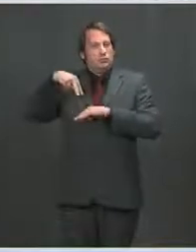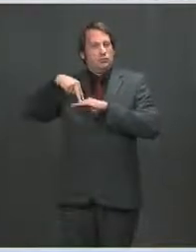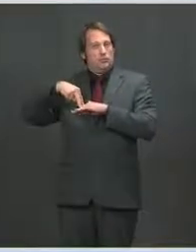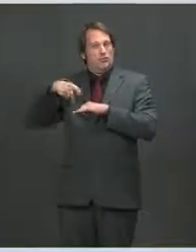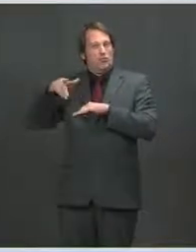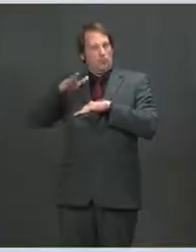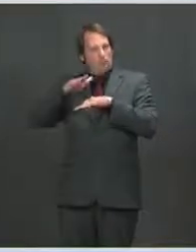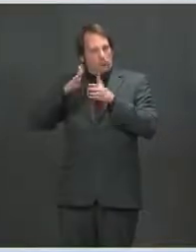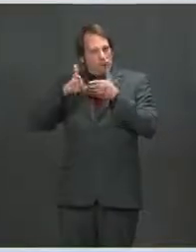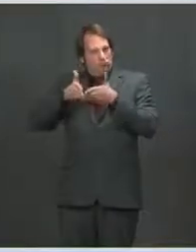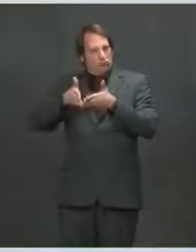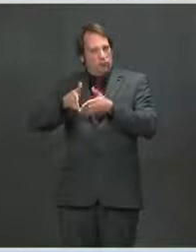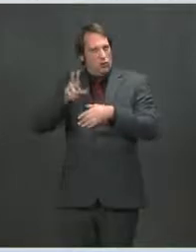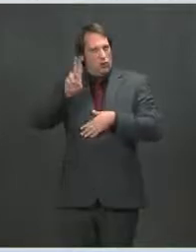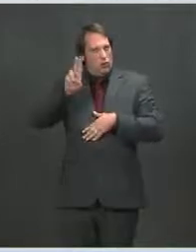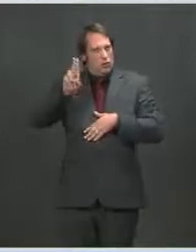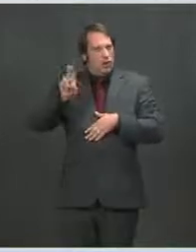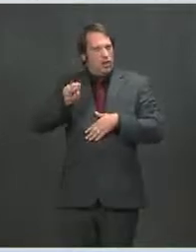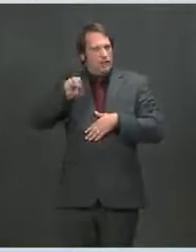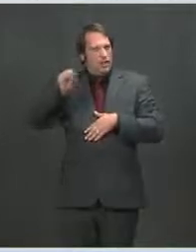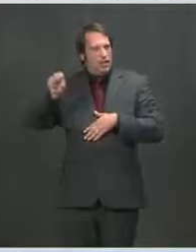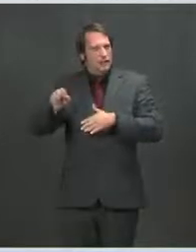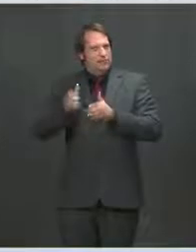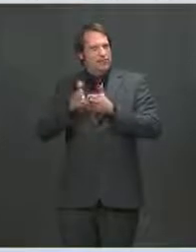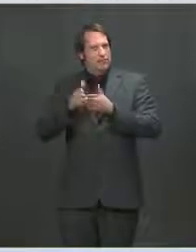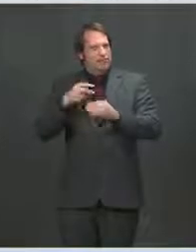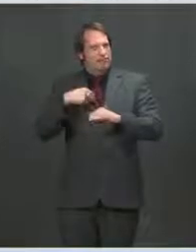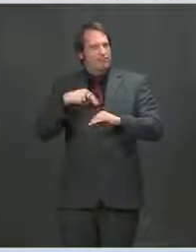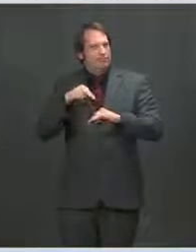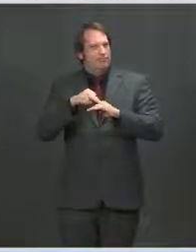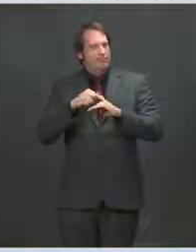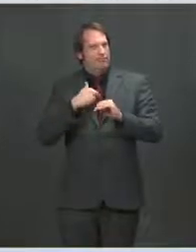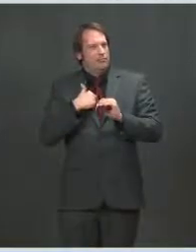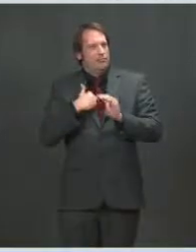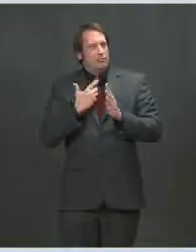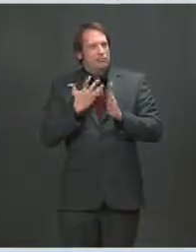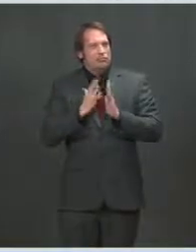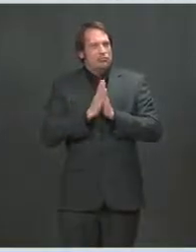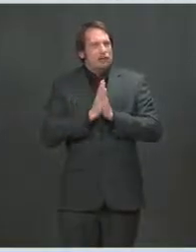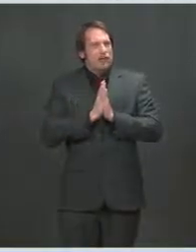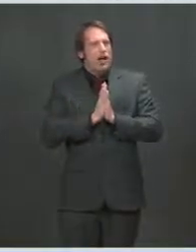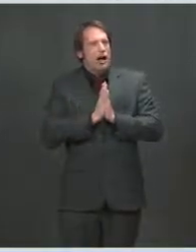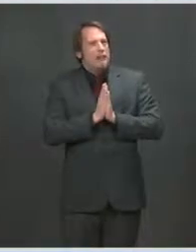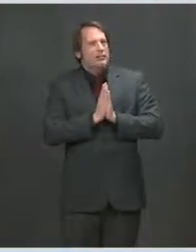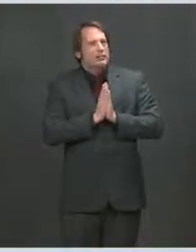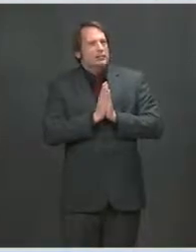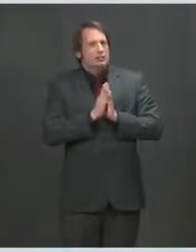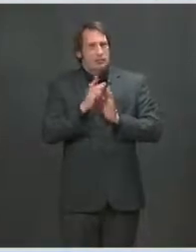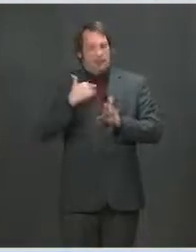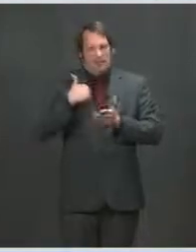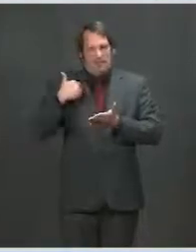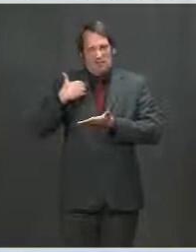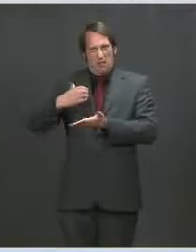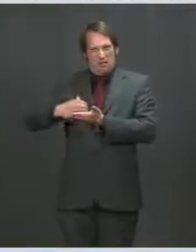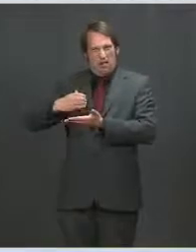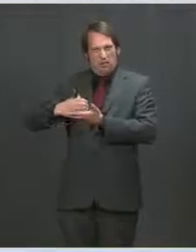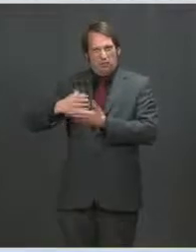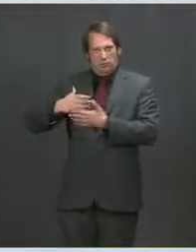christen her, just praying the bottle I held in my hands would break when it was